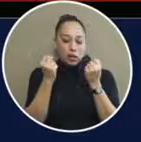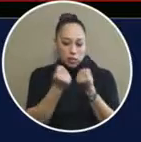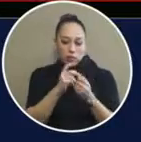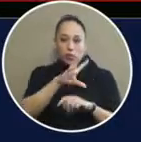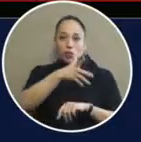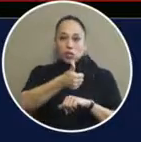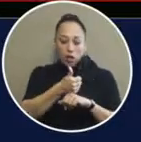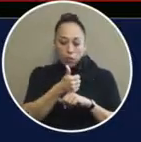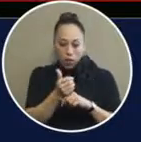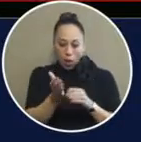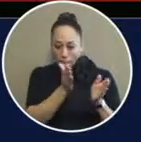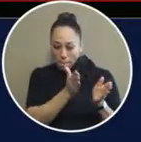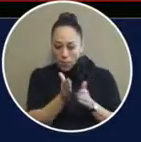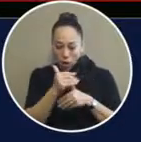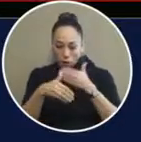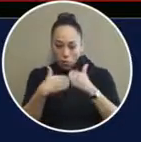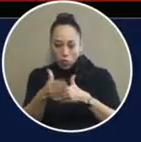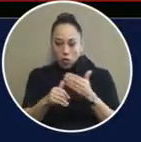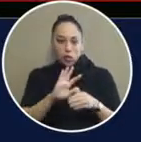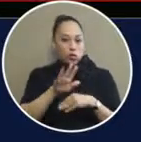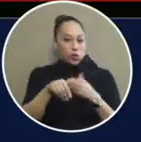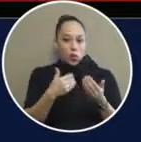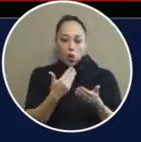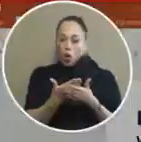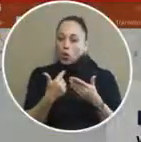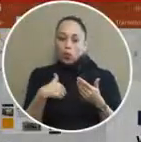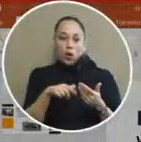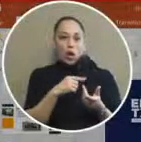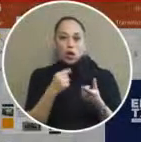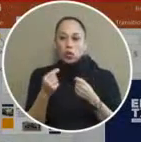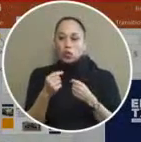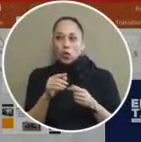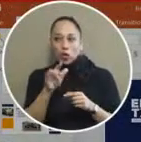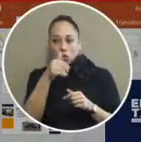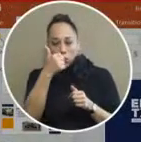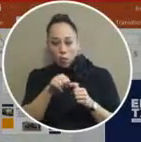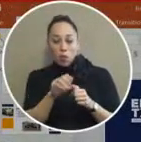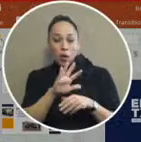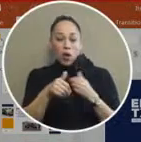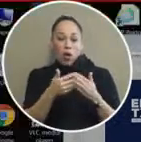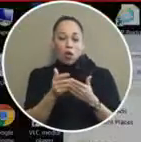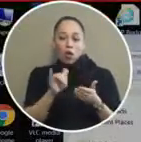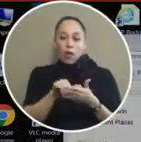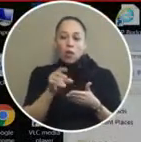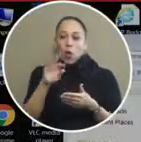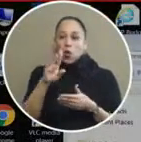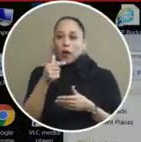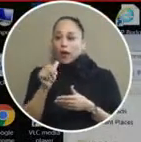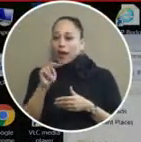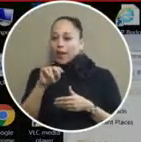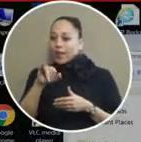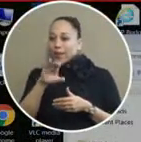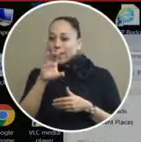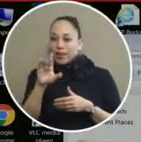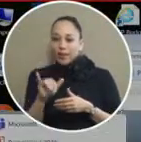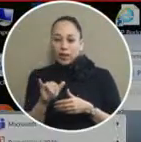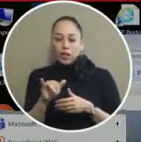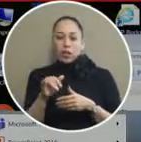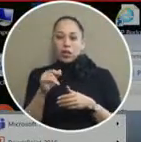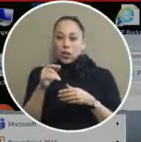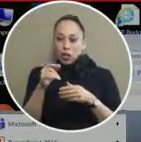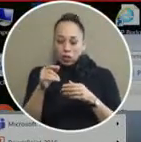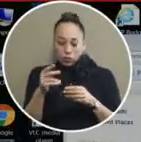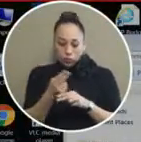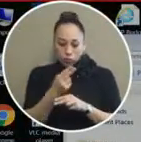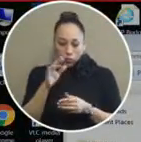set up the strategic planning process that Julie Baldwin headed up, if you recall. All of that organically utilized the talent within